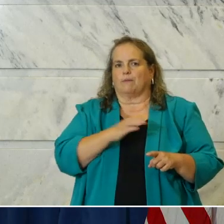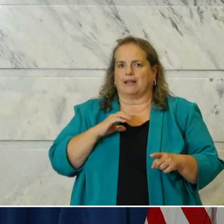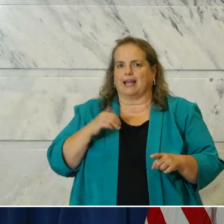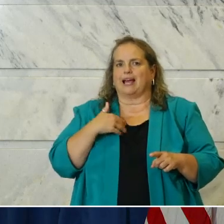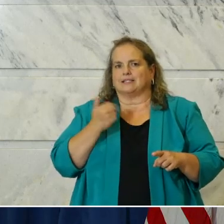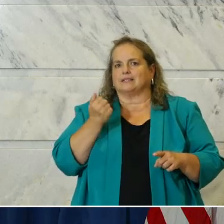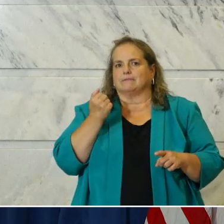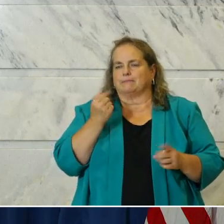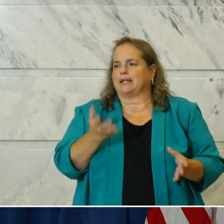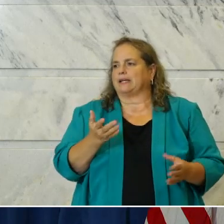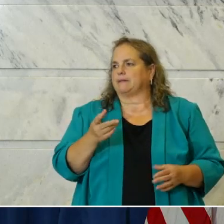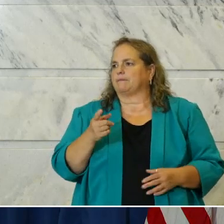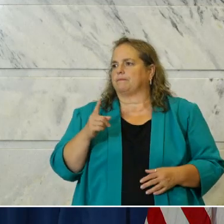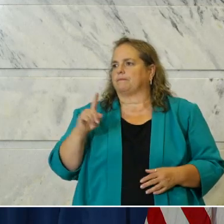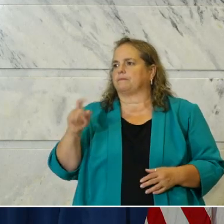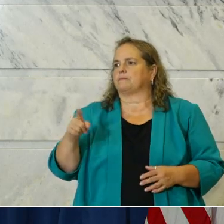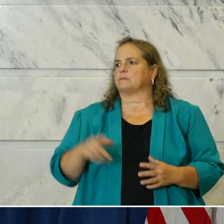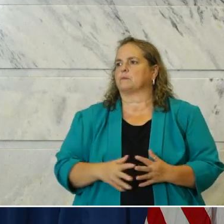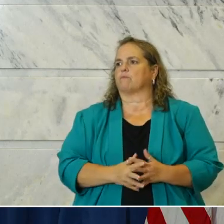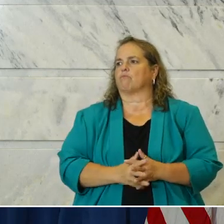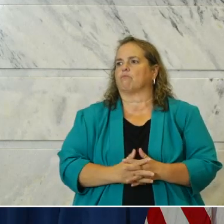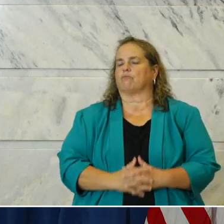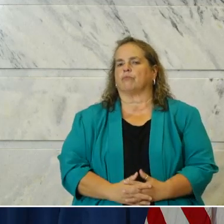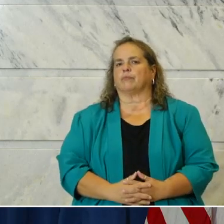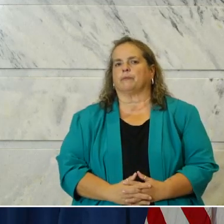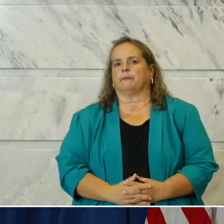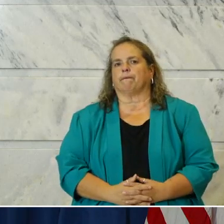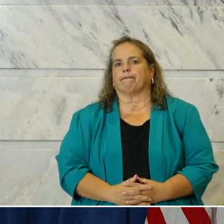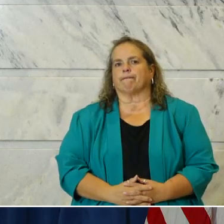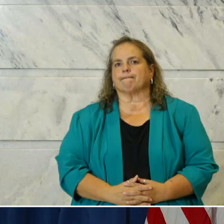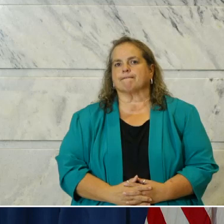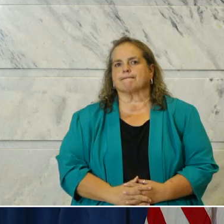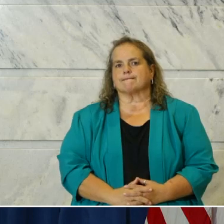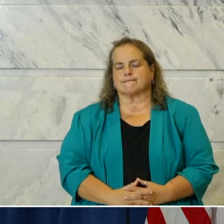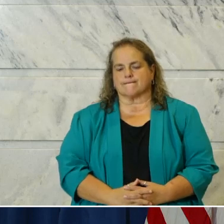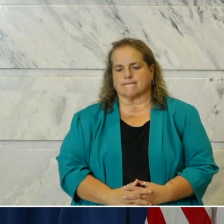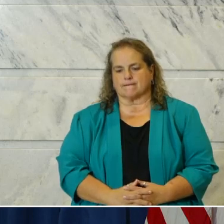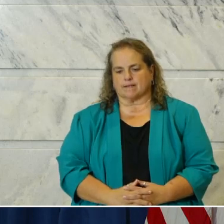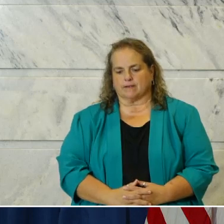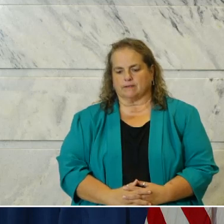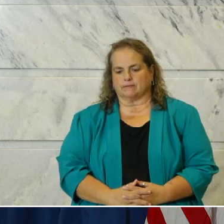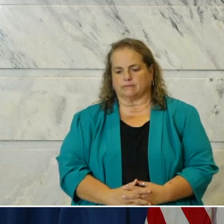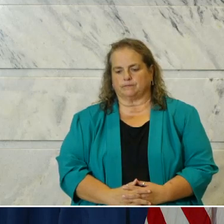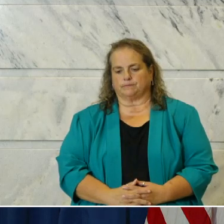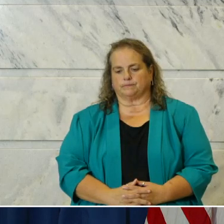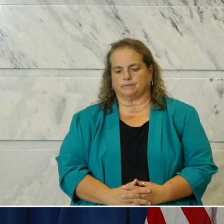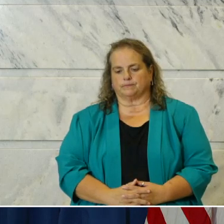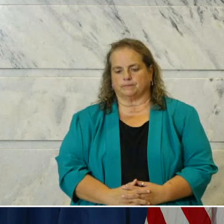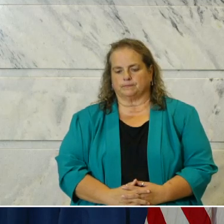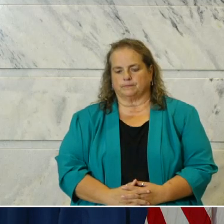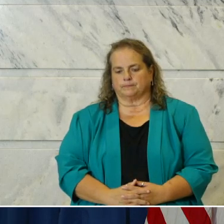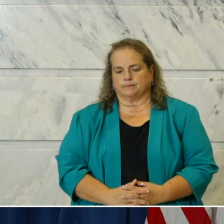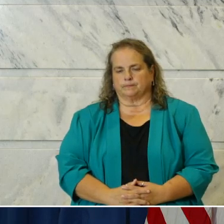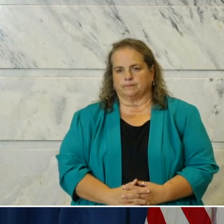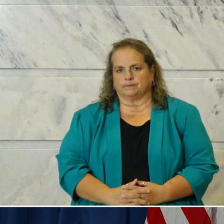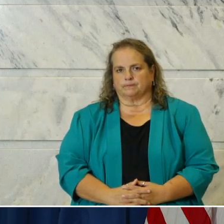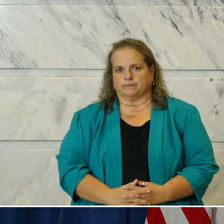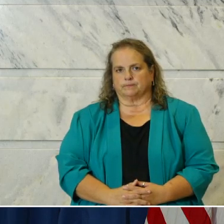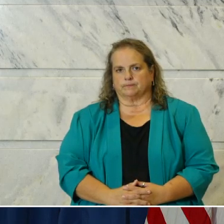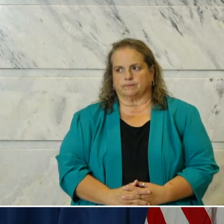well. Are you comfortable with LMPD's plan regarding Doherty on Saturday? Are they respecting that groups